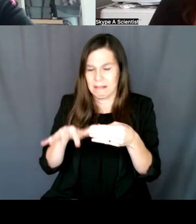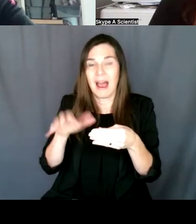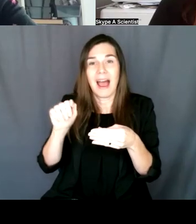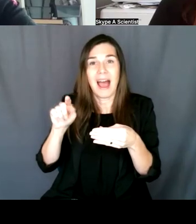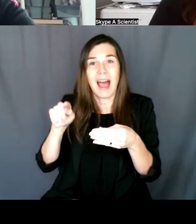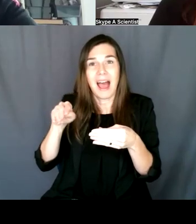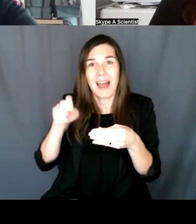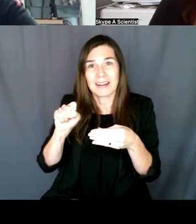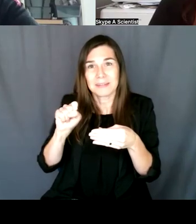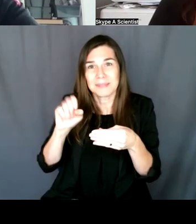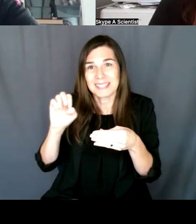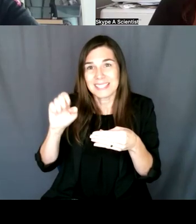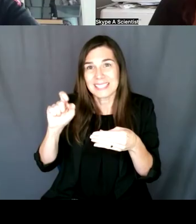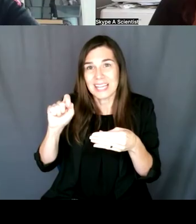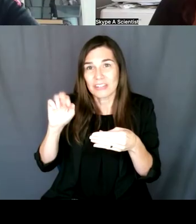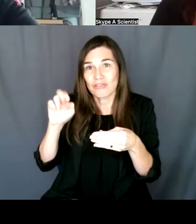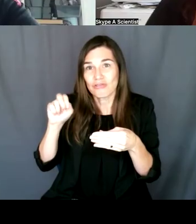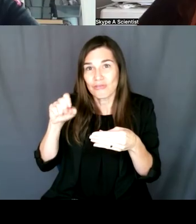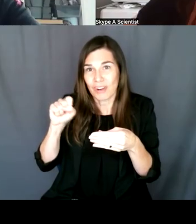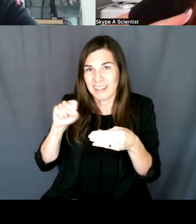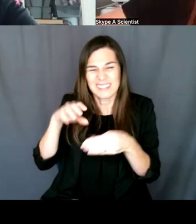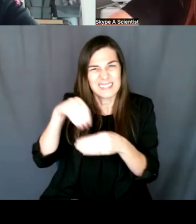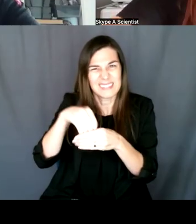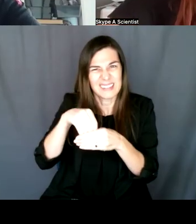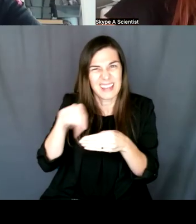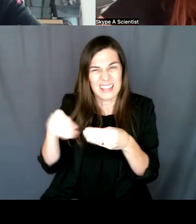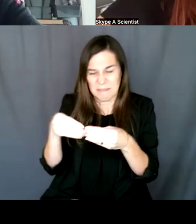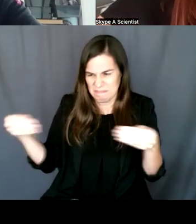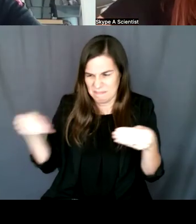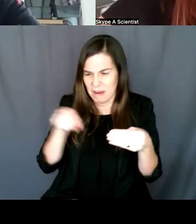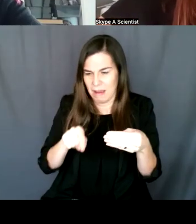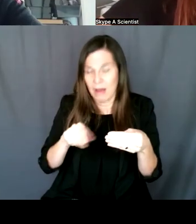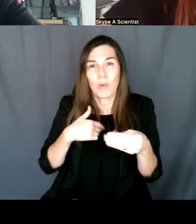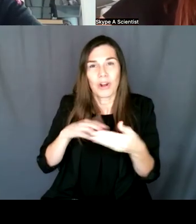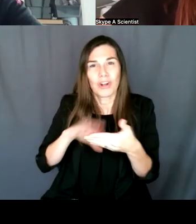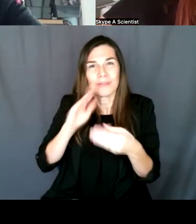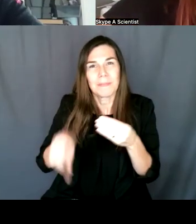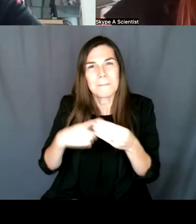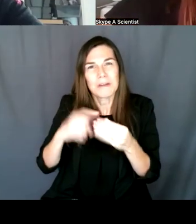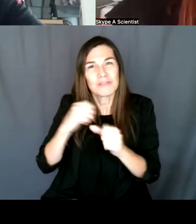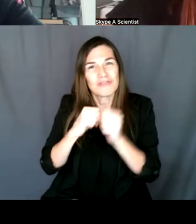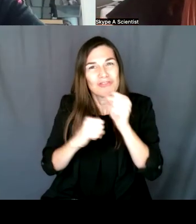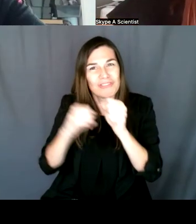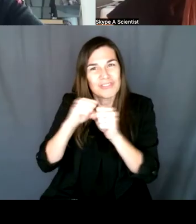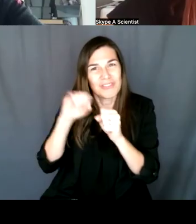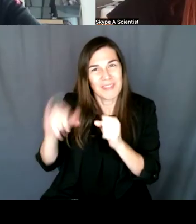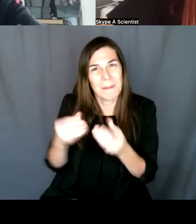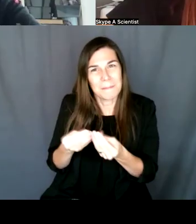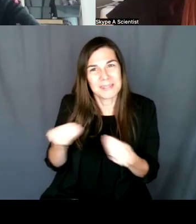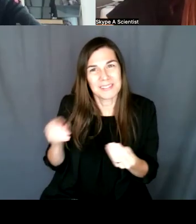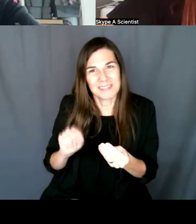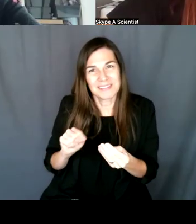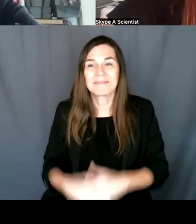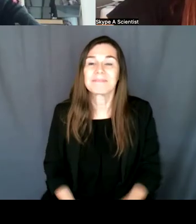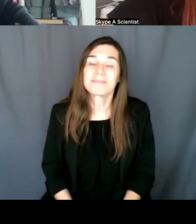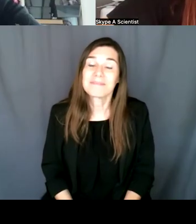and the electrons in the material tells us about the structure of the material. If we want to go